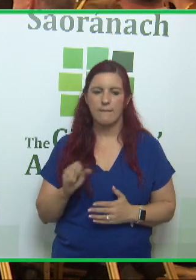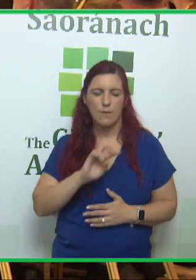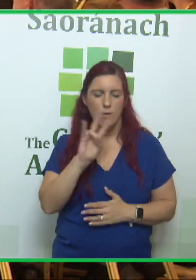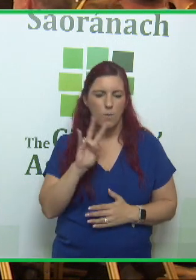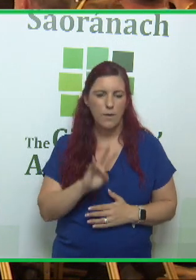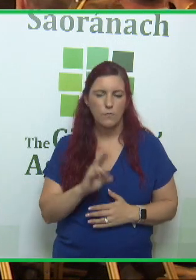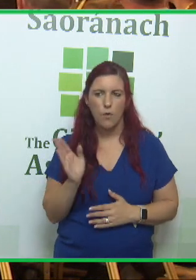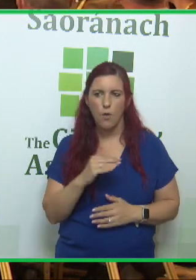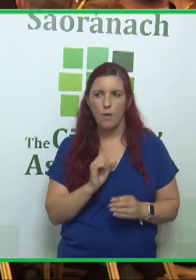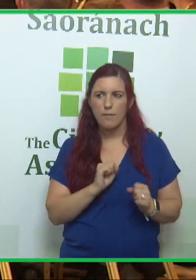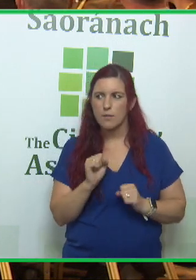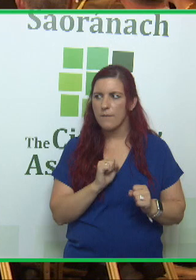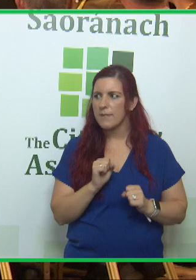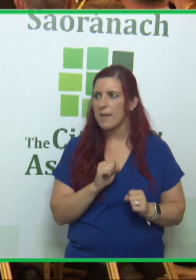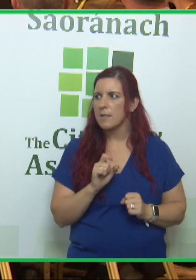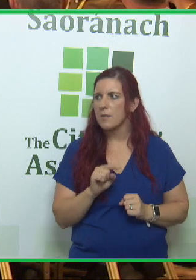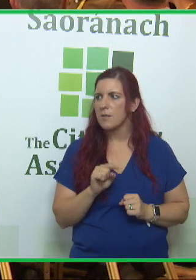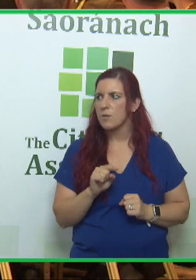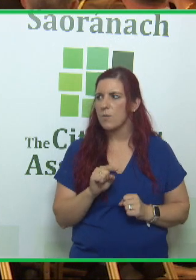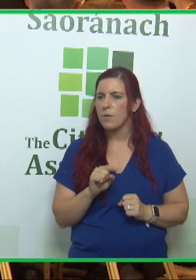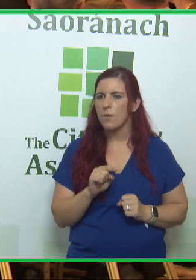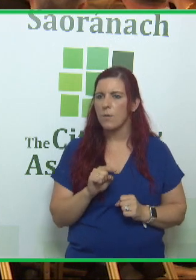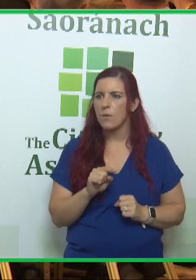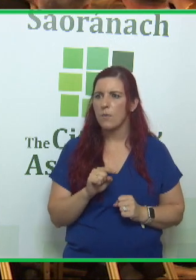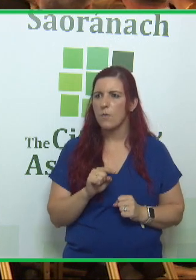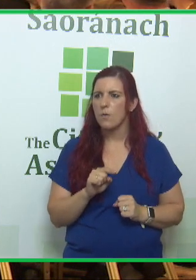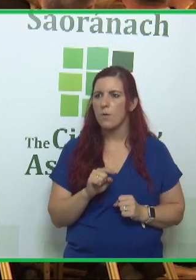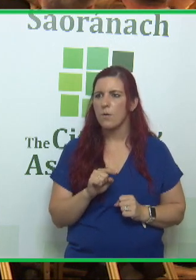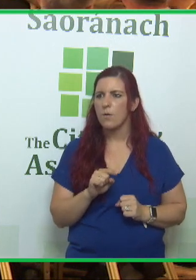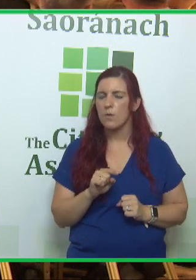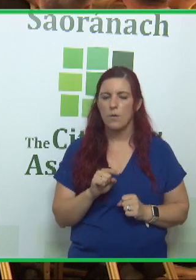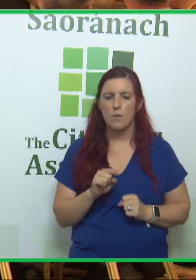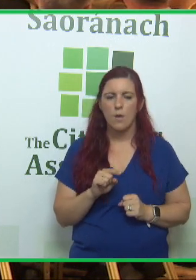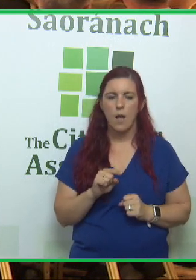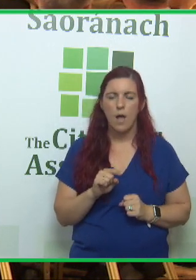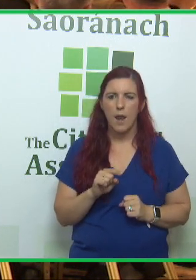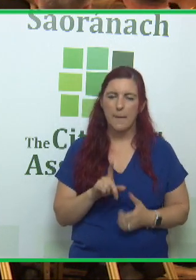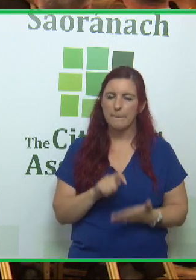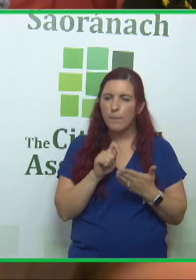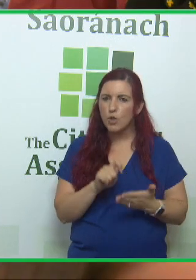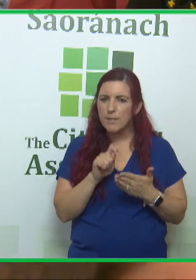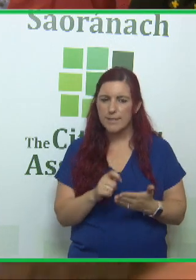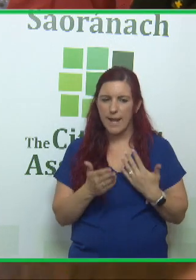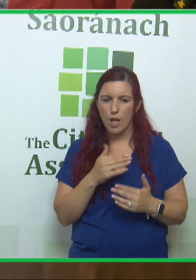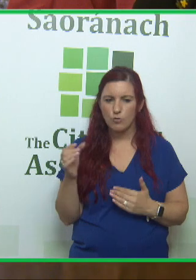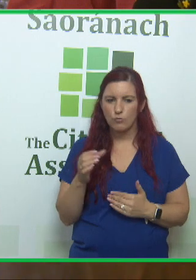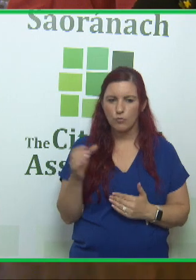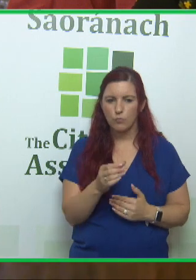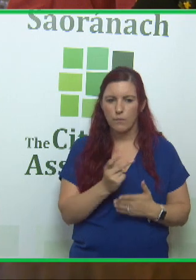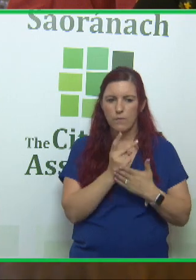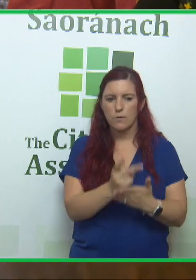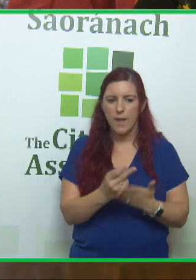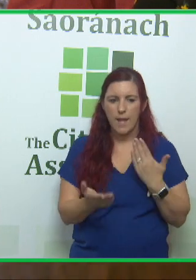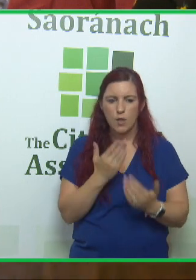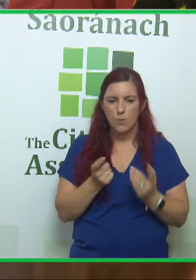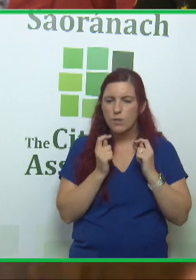service delivery partners. And as I understood that we all based on volunteers, and how do we recruit our volunteers? How do we